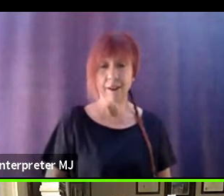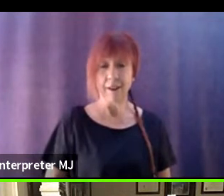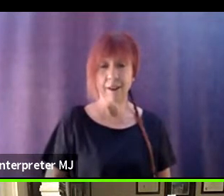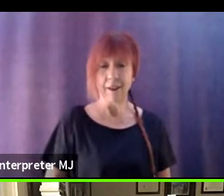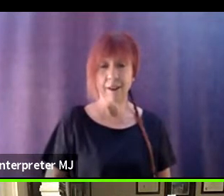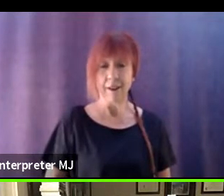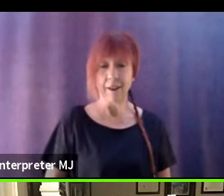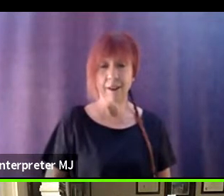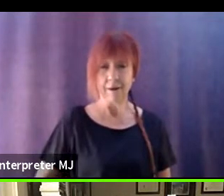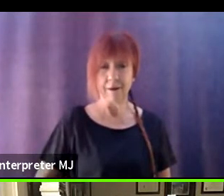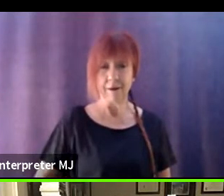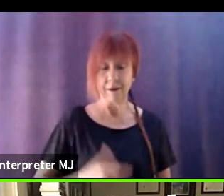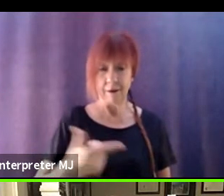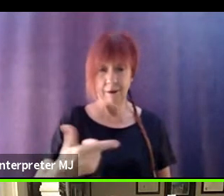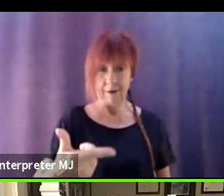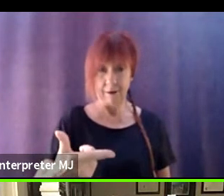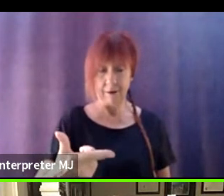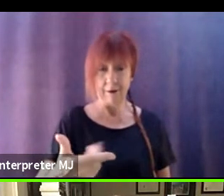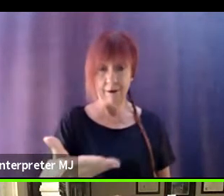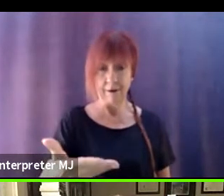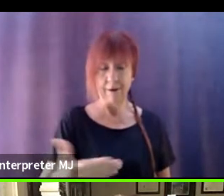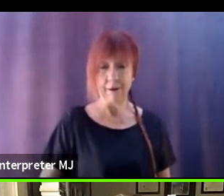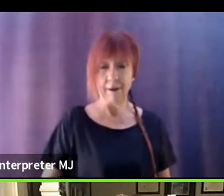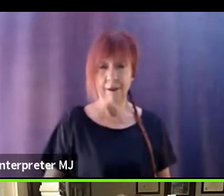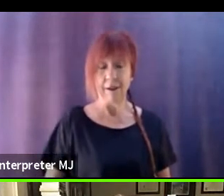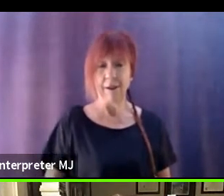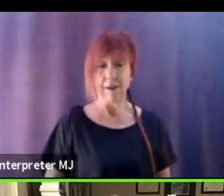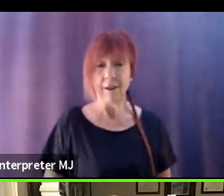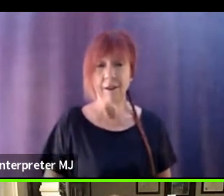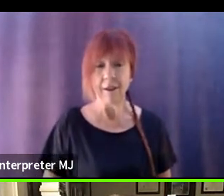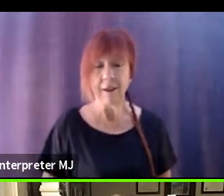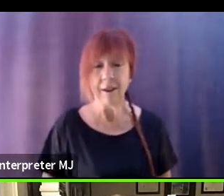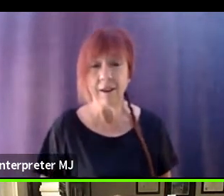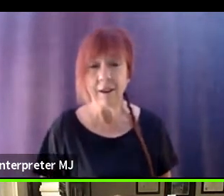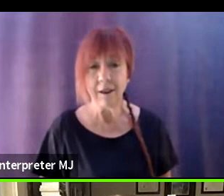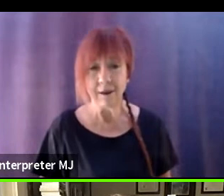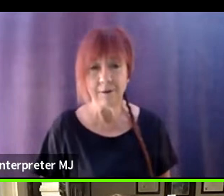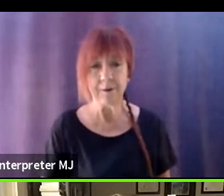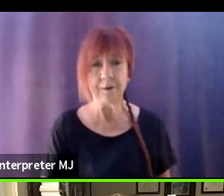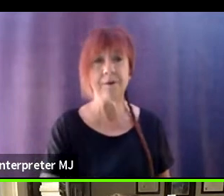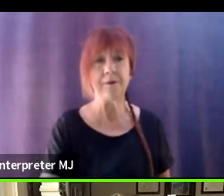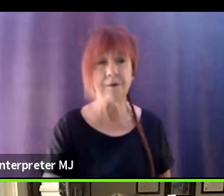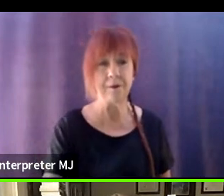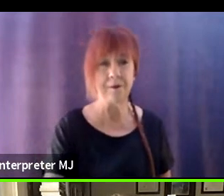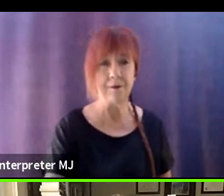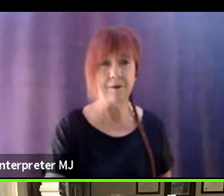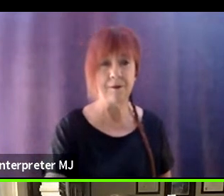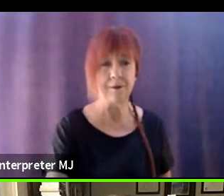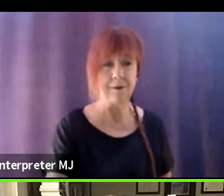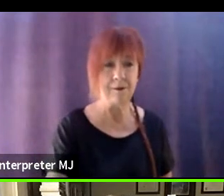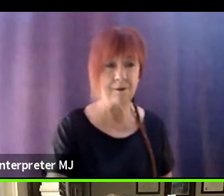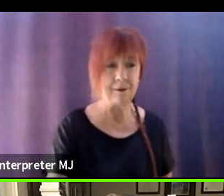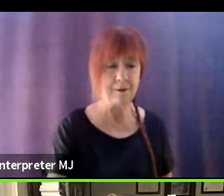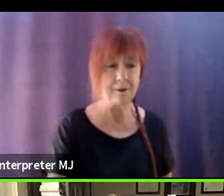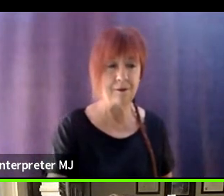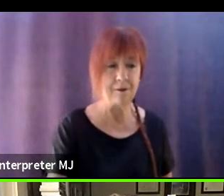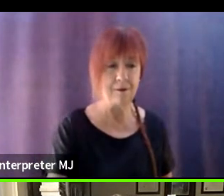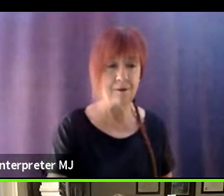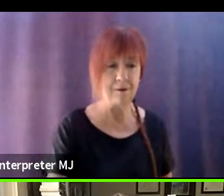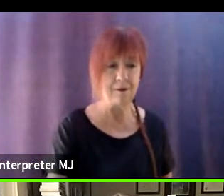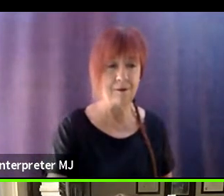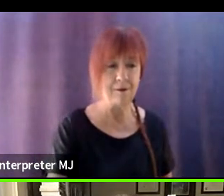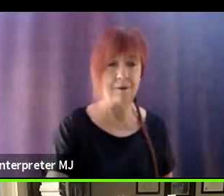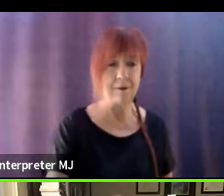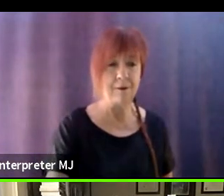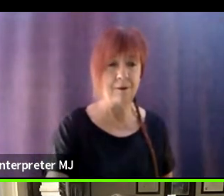mentioned that it's been a many year journey. I think often people think about social media as like, oh,